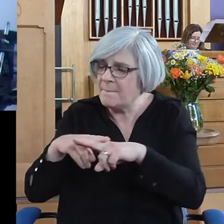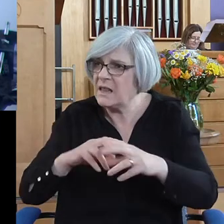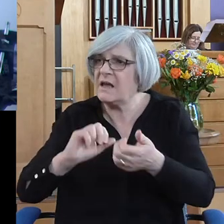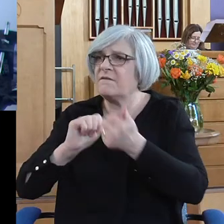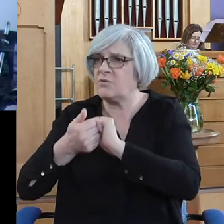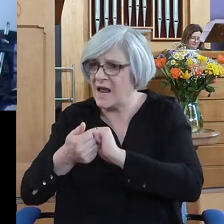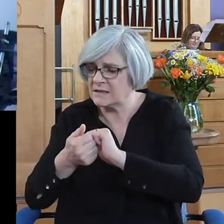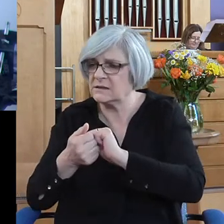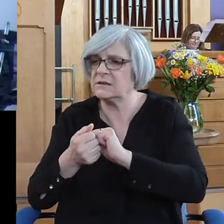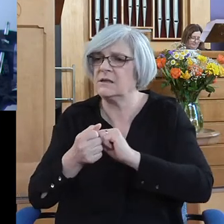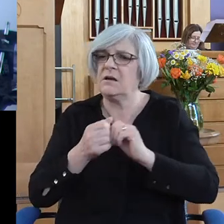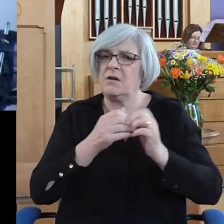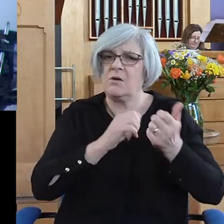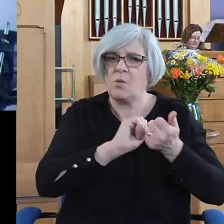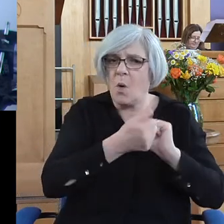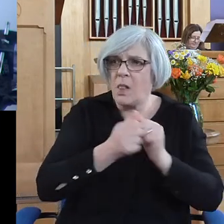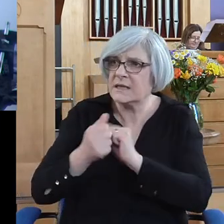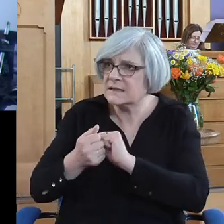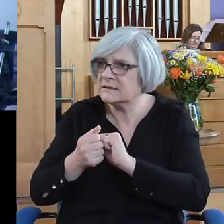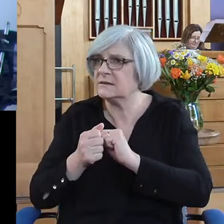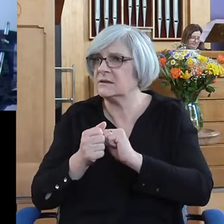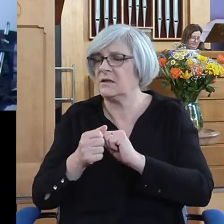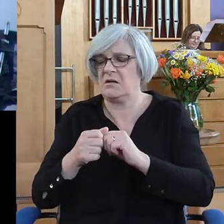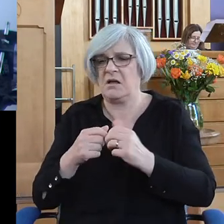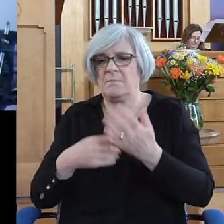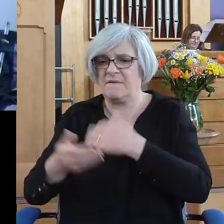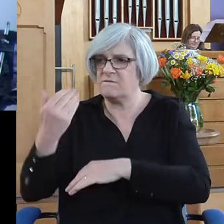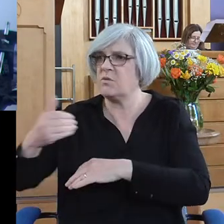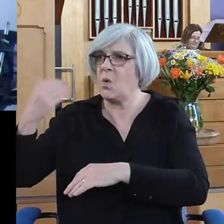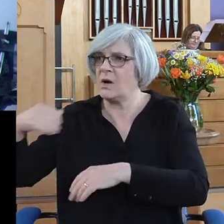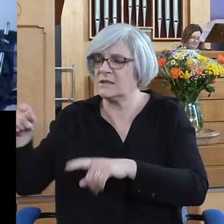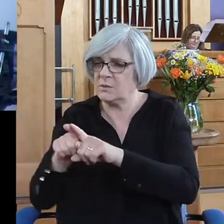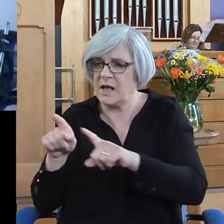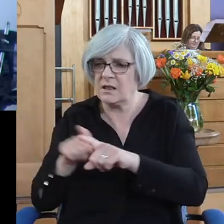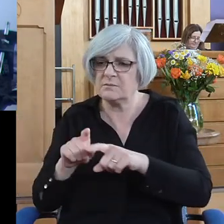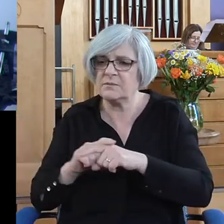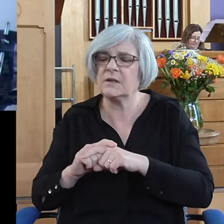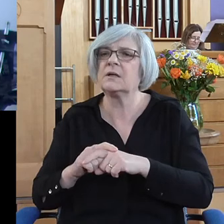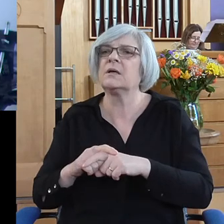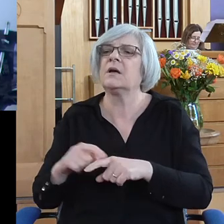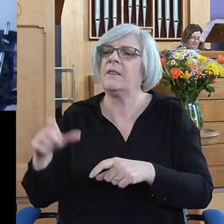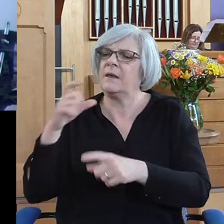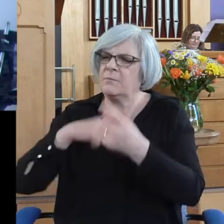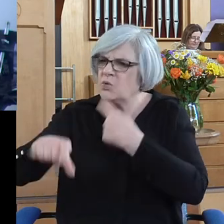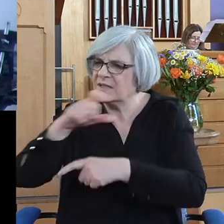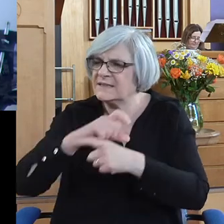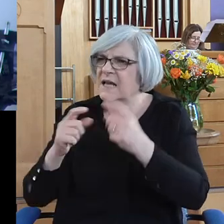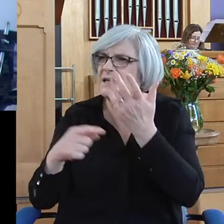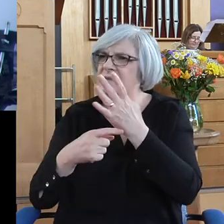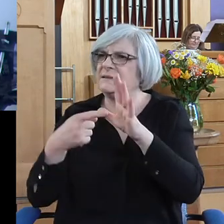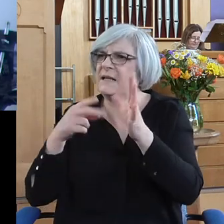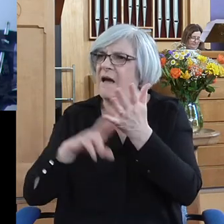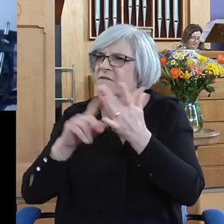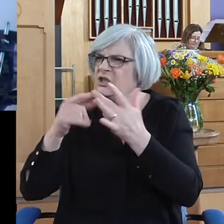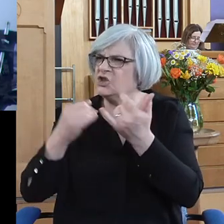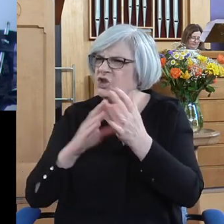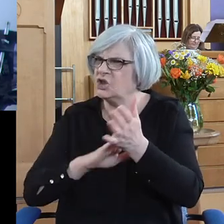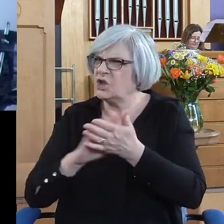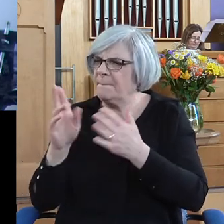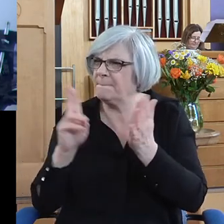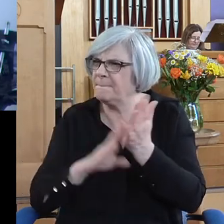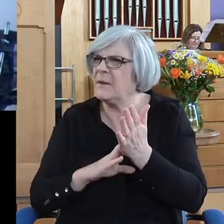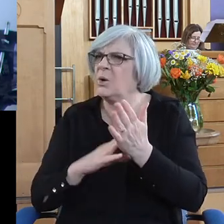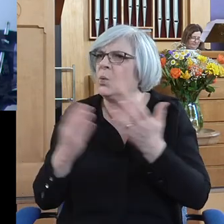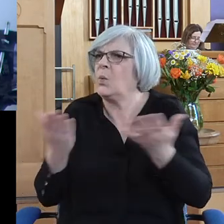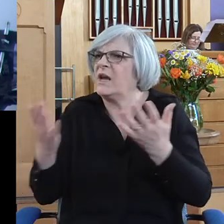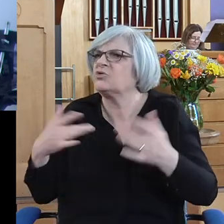and ex-colleagues. The whole community of Caversham near Reading, where she grew up, lived and worked.